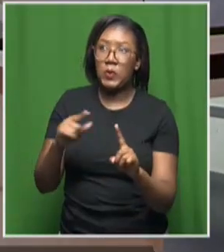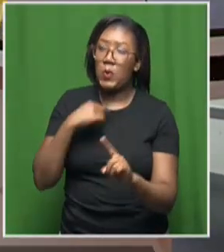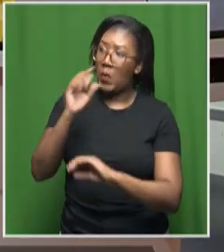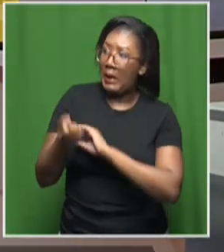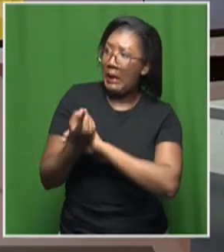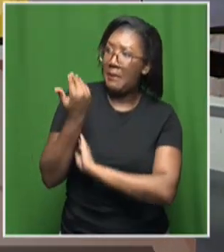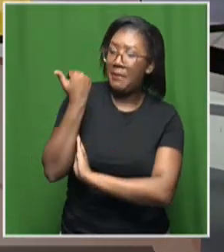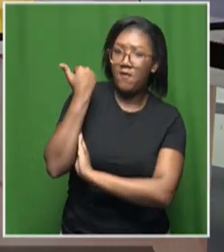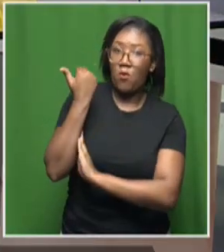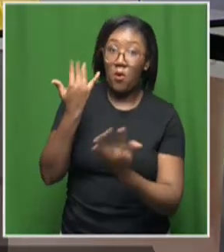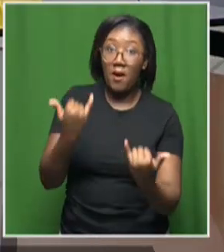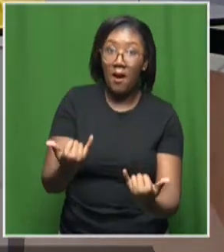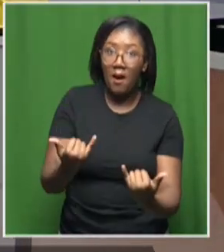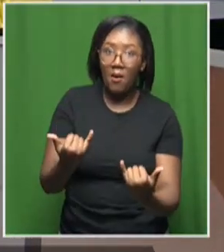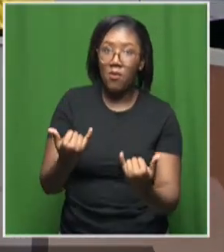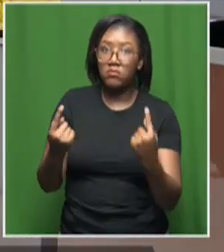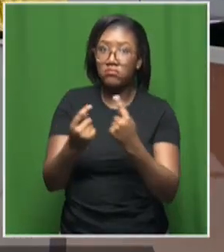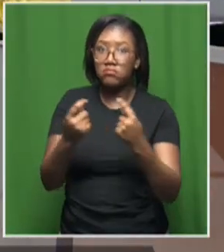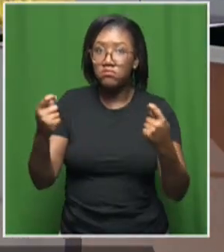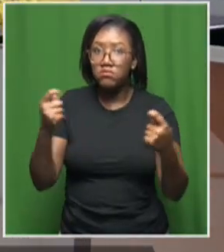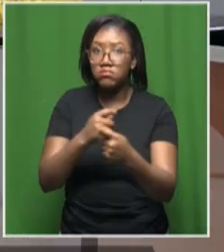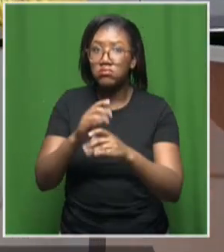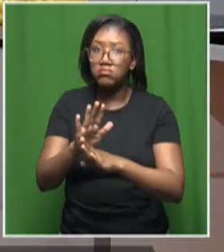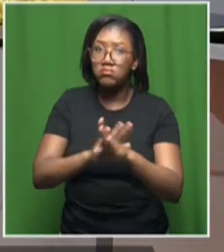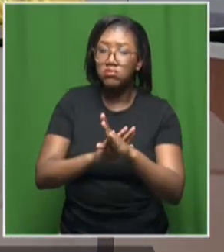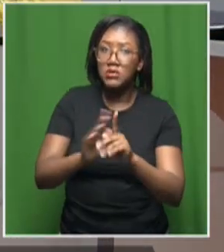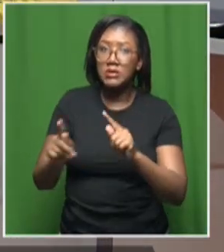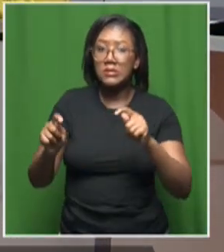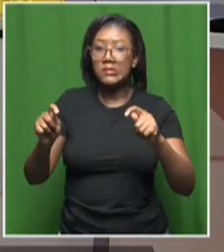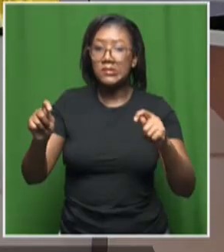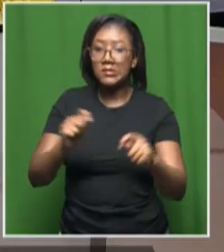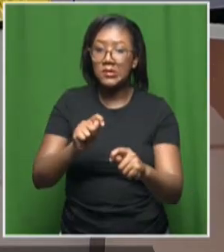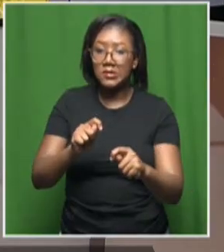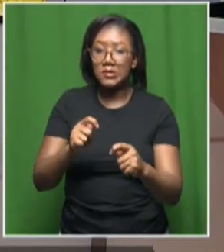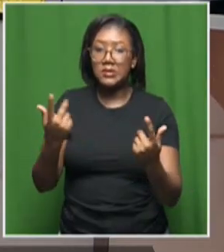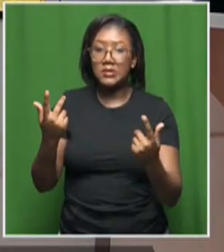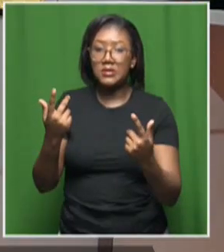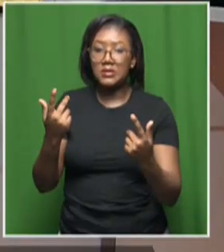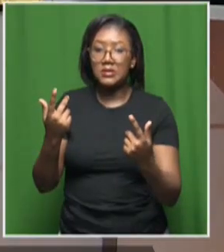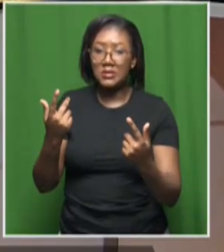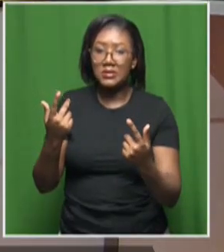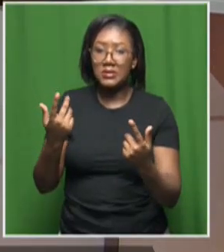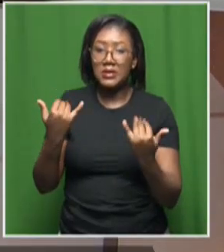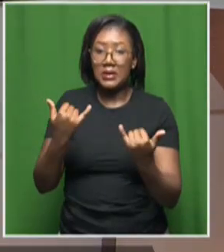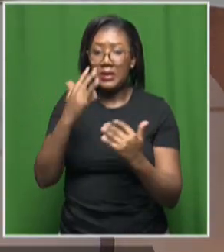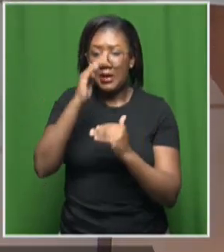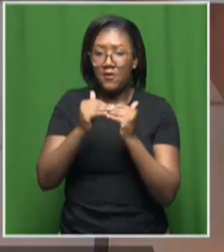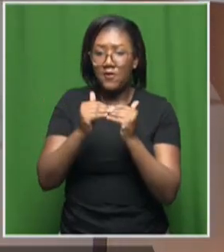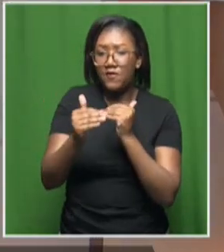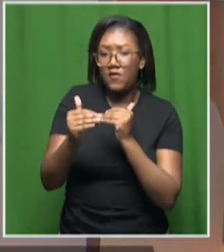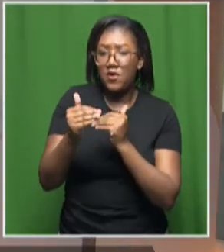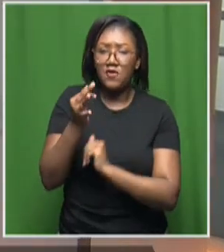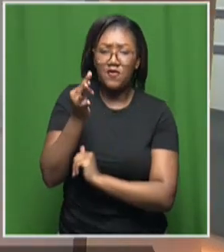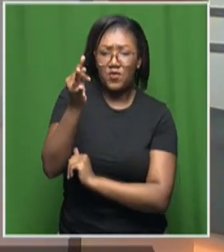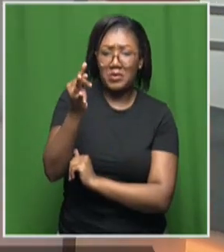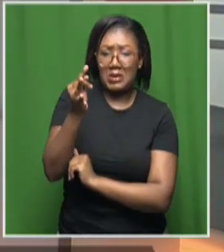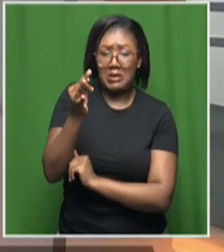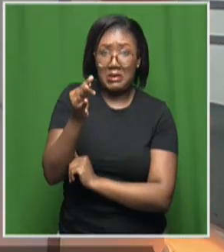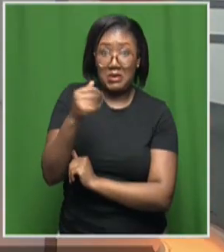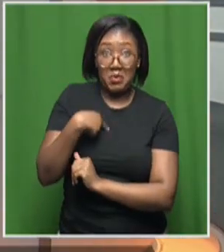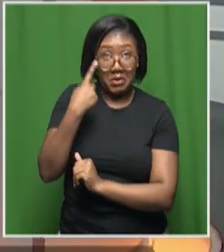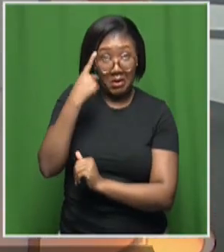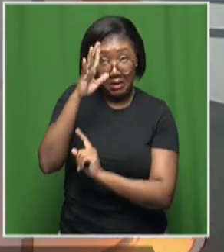evoked, but also where we are, and then project or look at what the trajectory looks like going forward. Are you hopeful at this